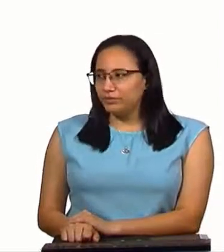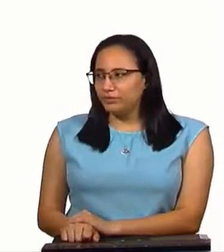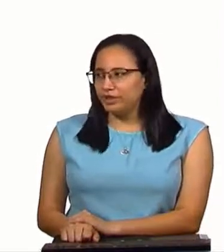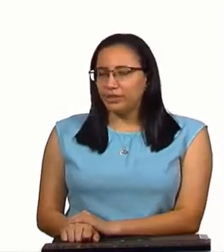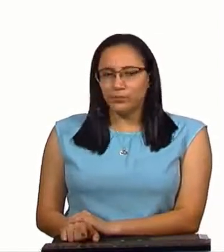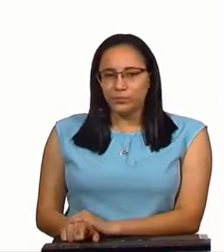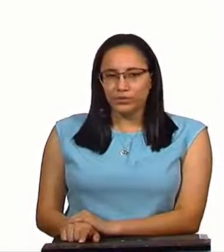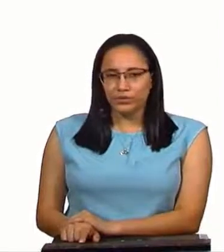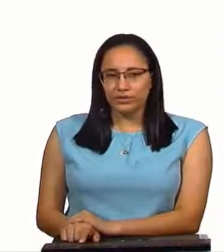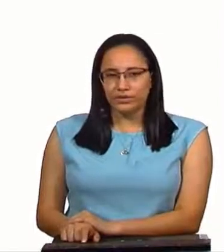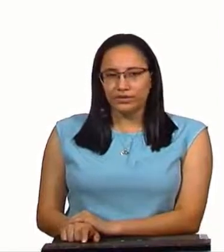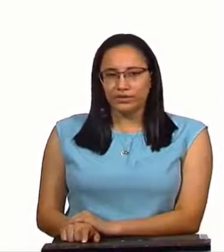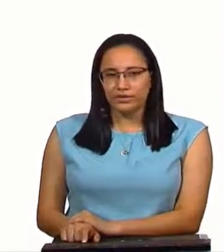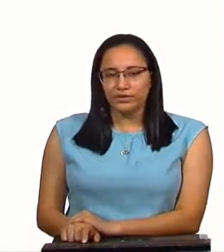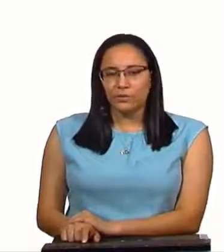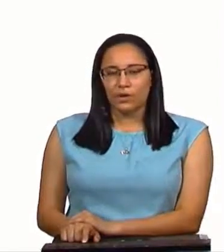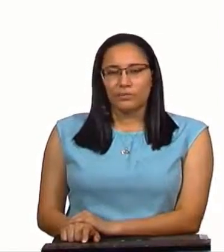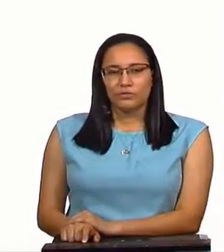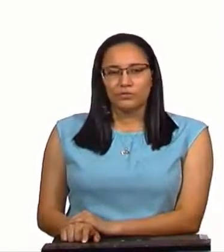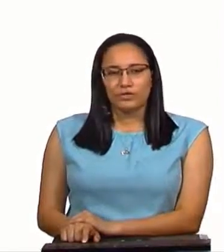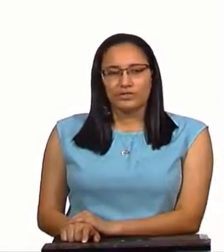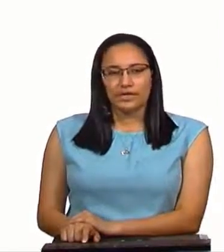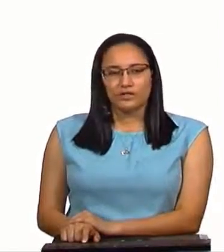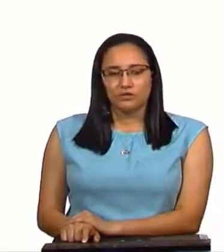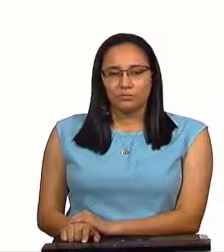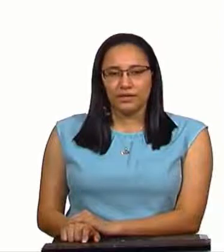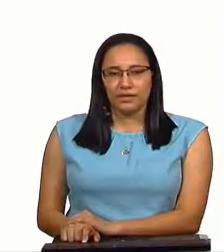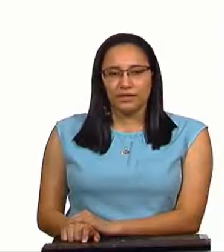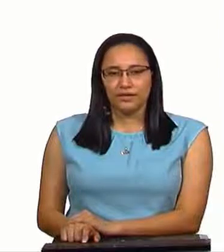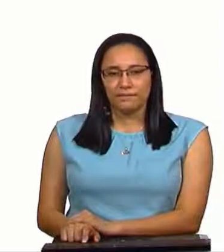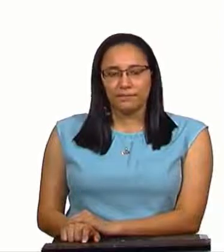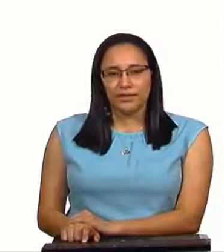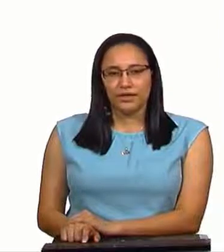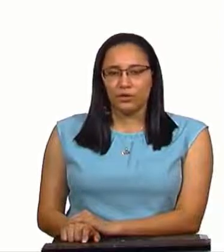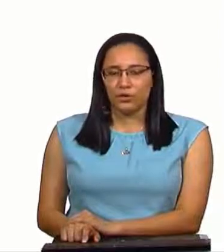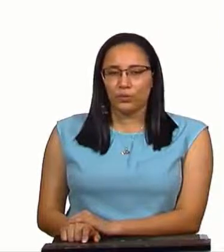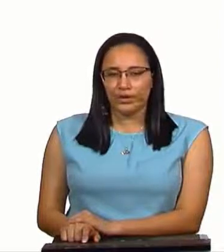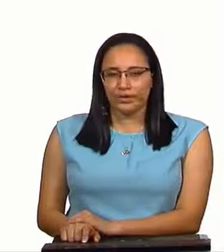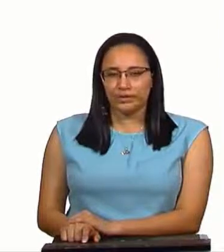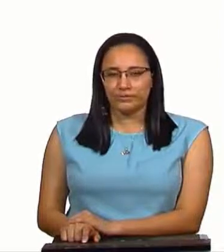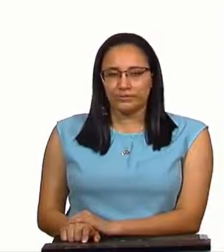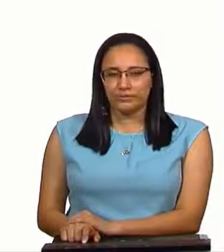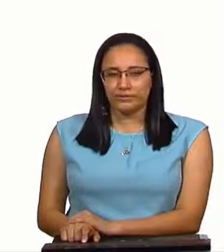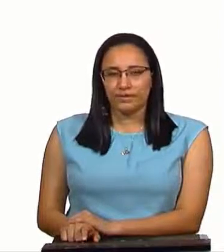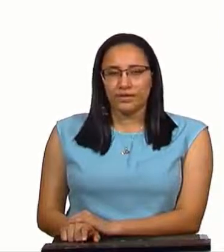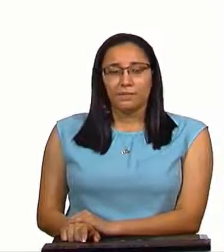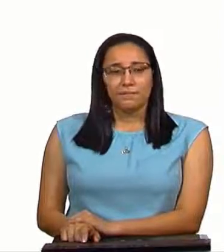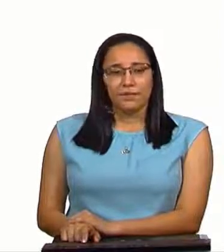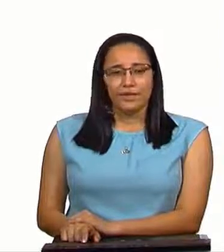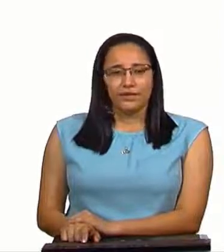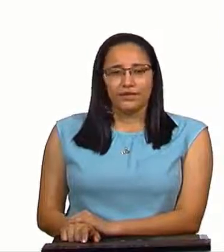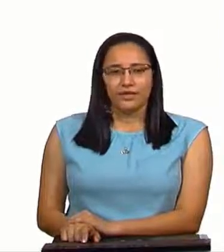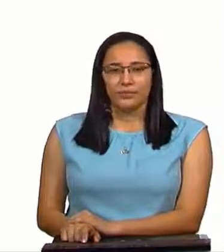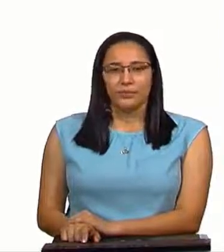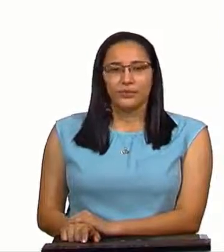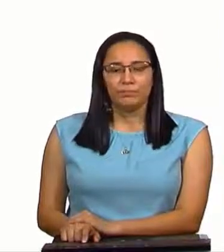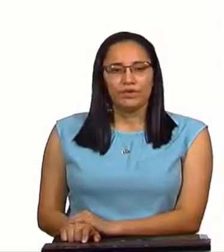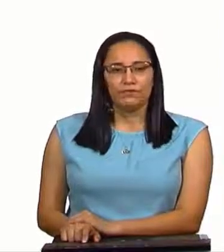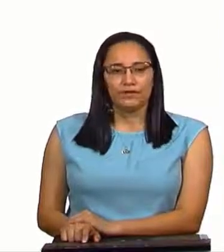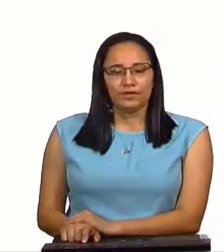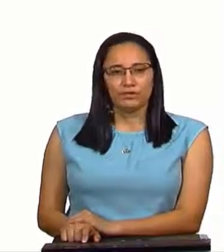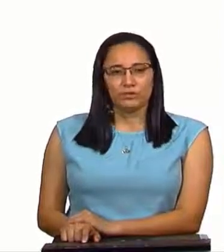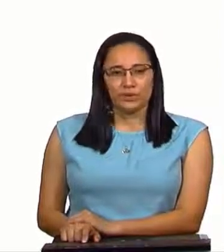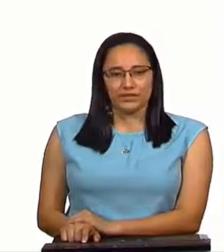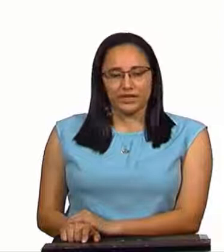I knew he would. ¿Cuál vamos a utilizar? To be o will. Be, he will